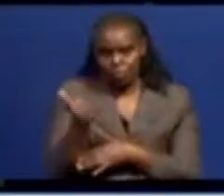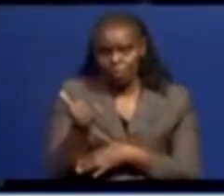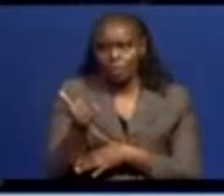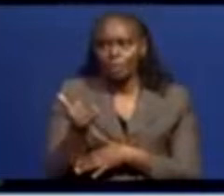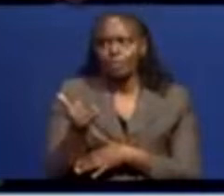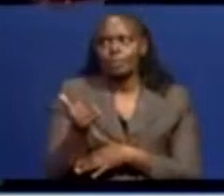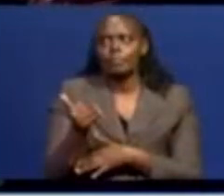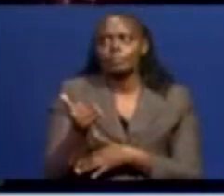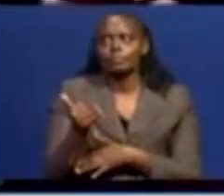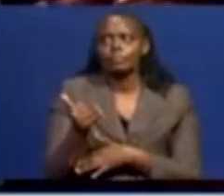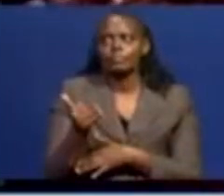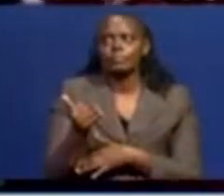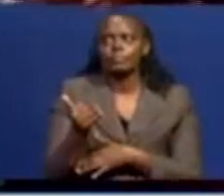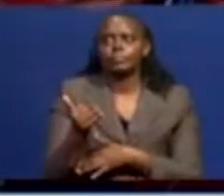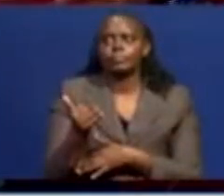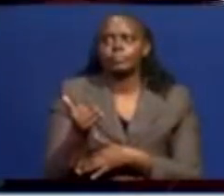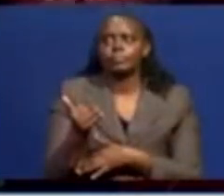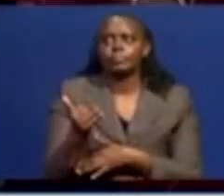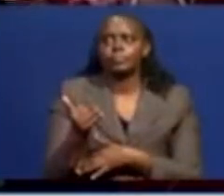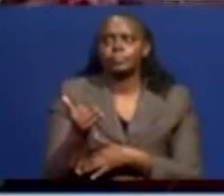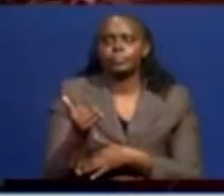reasons